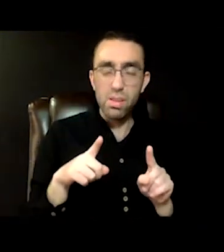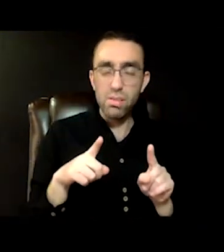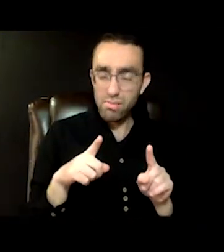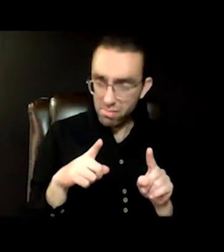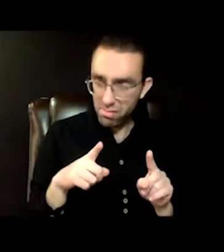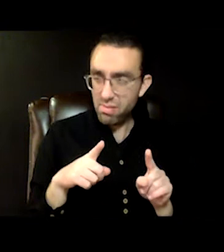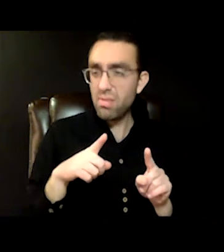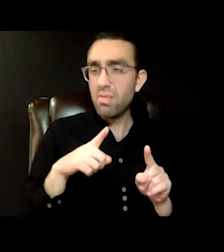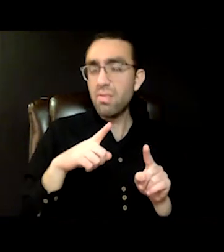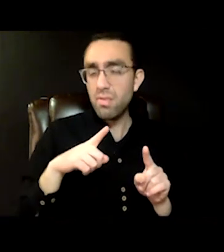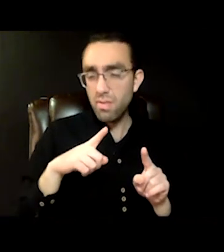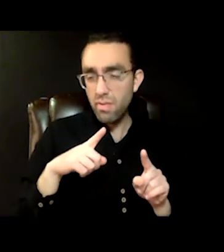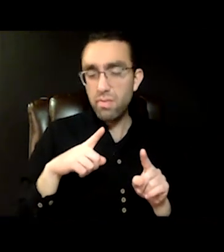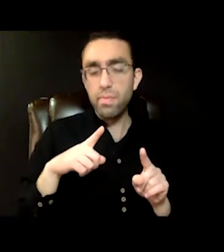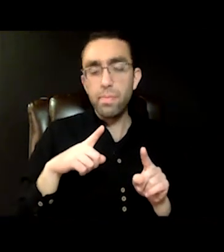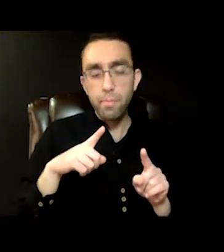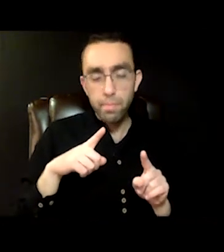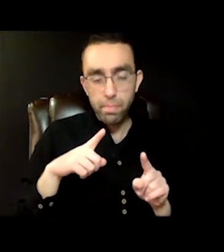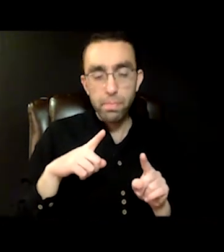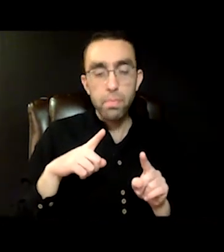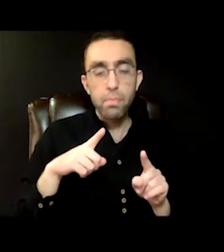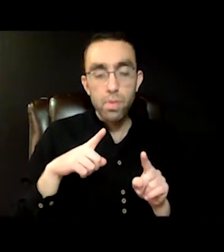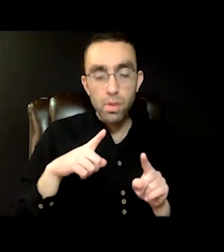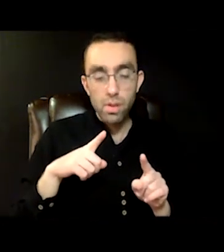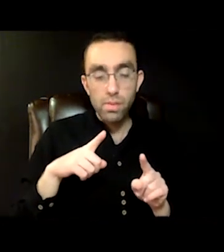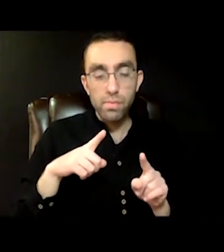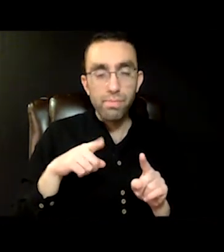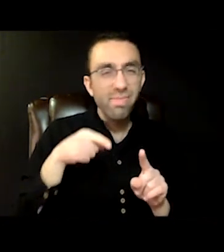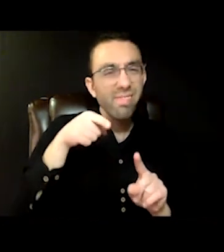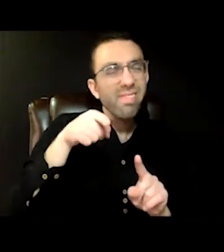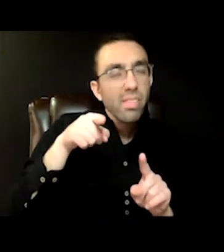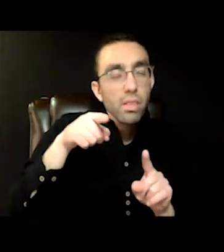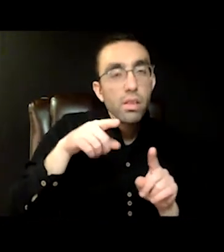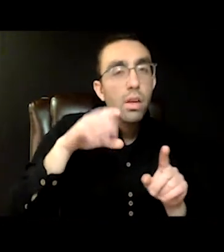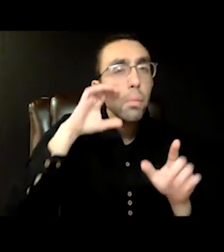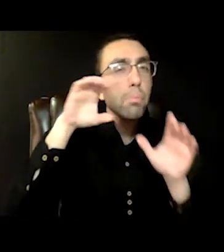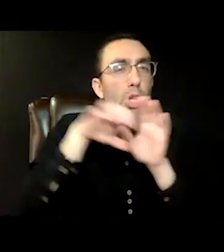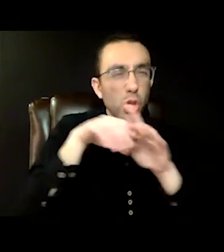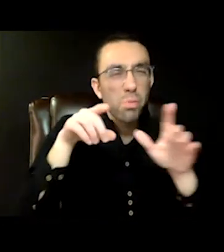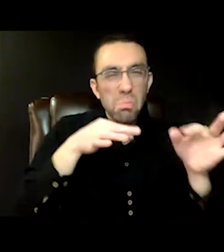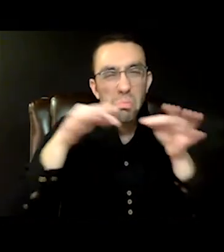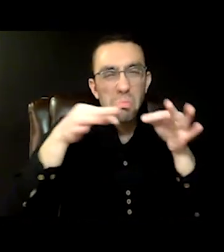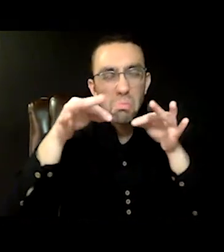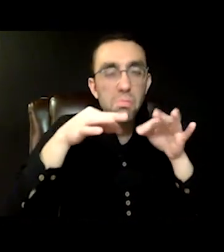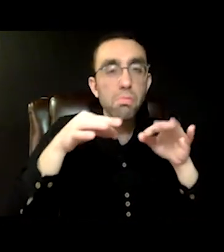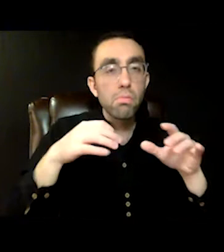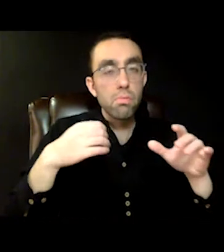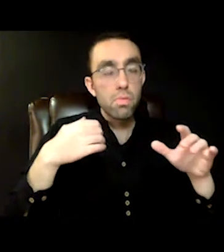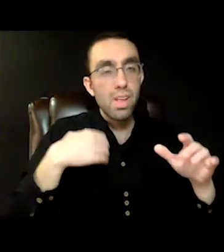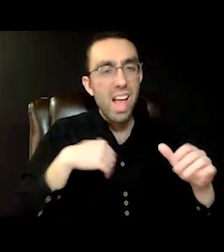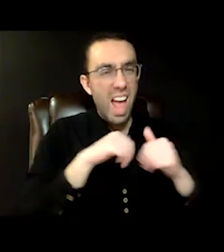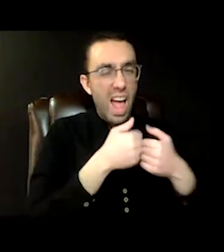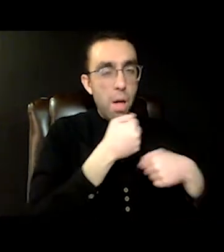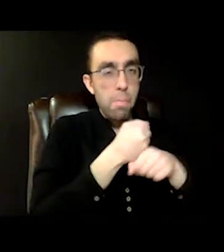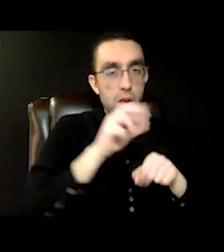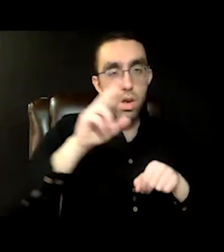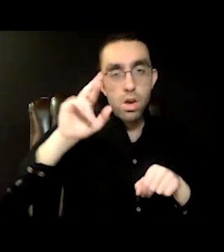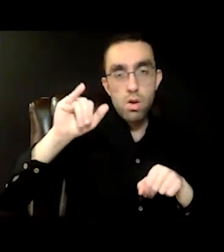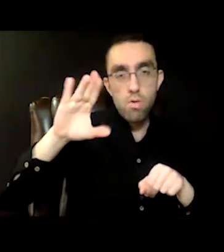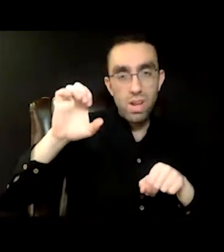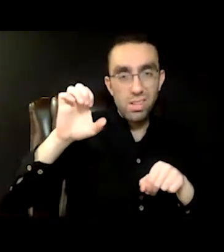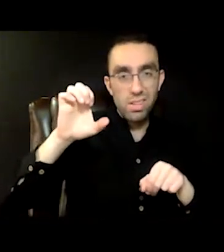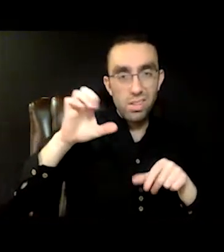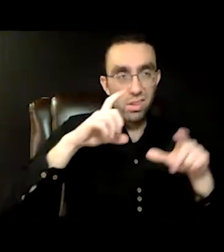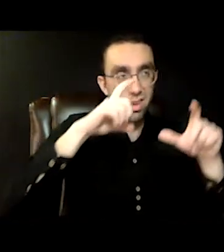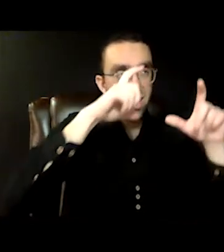chain, because like this is from a Bangladeshi farmer. They drew this drawing talking about their rice value